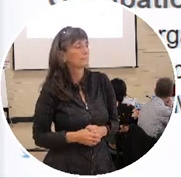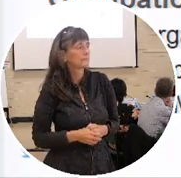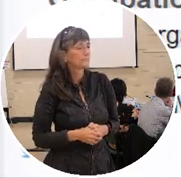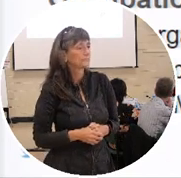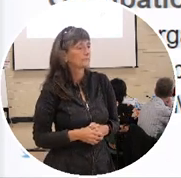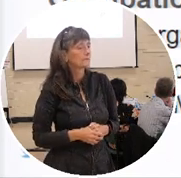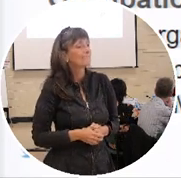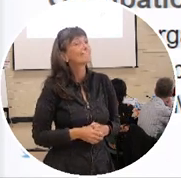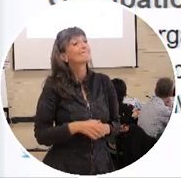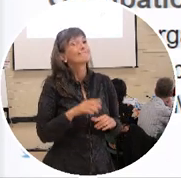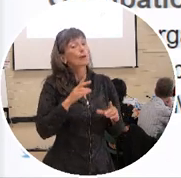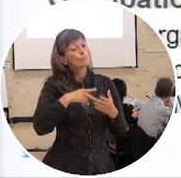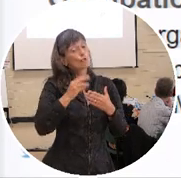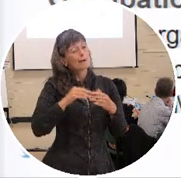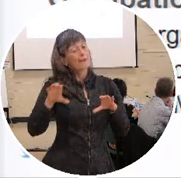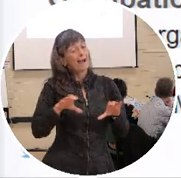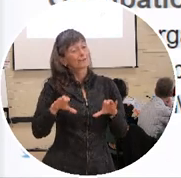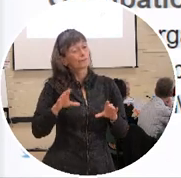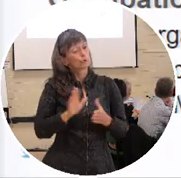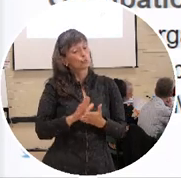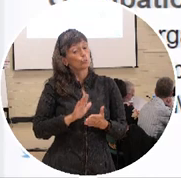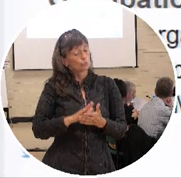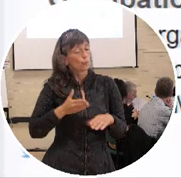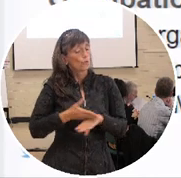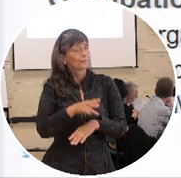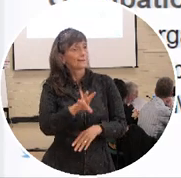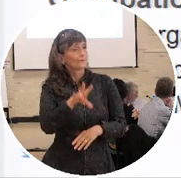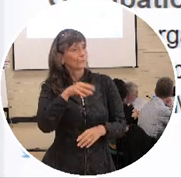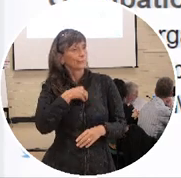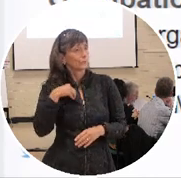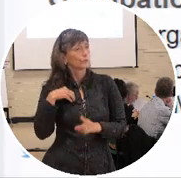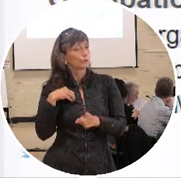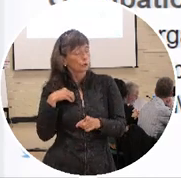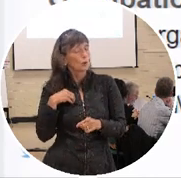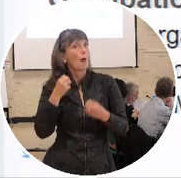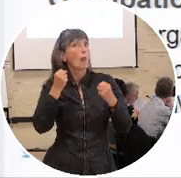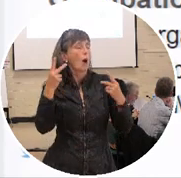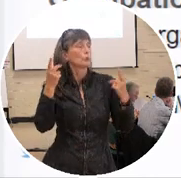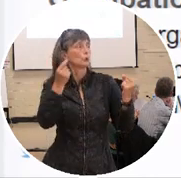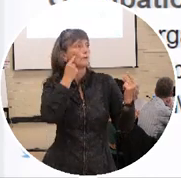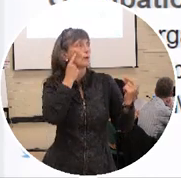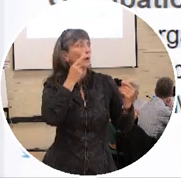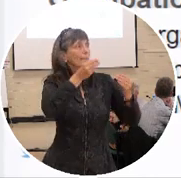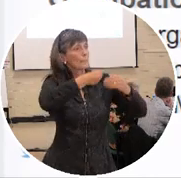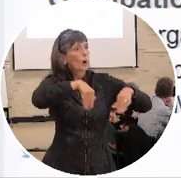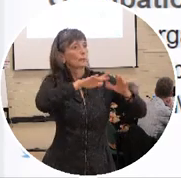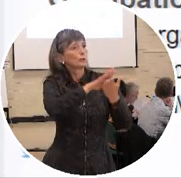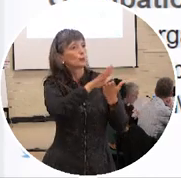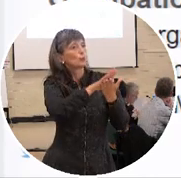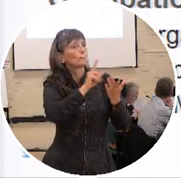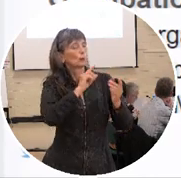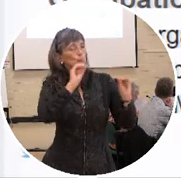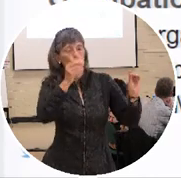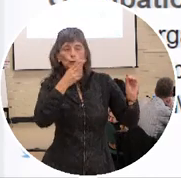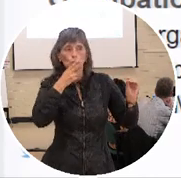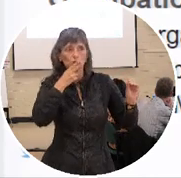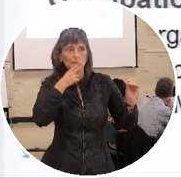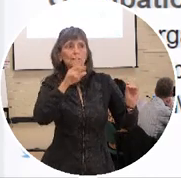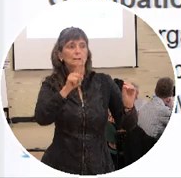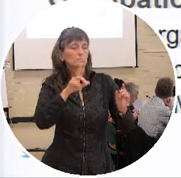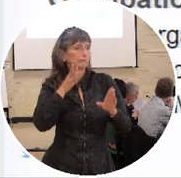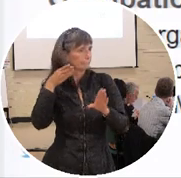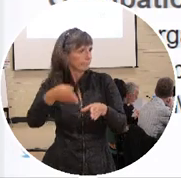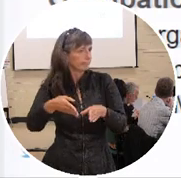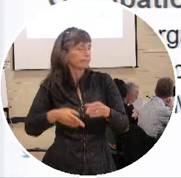Active Schools has over 700 members, did a lot of work around smoke-free properties as an example. In terms of accessibility in